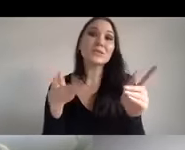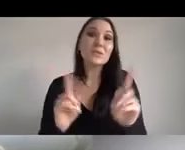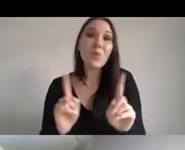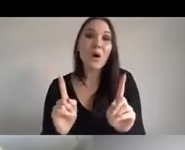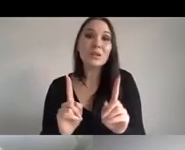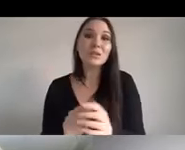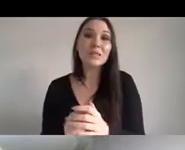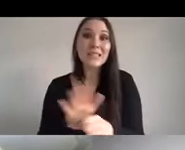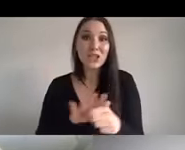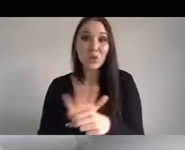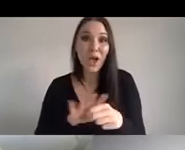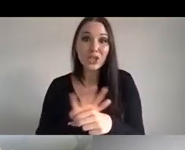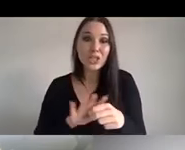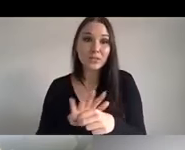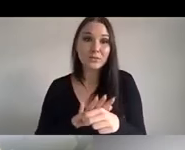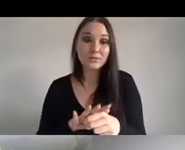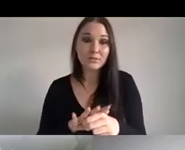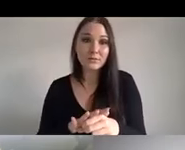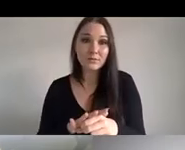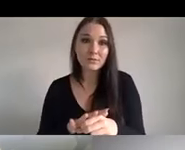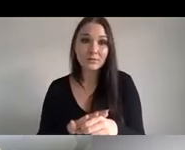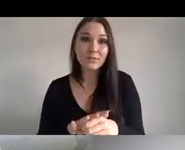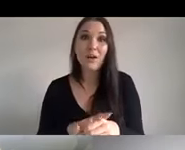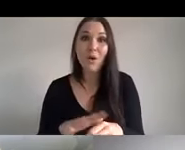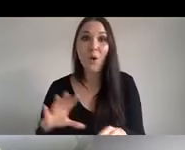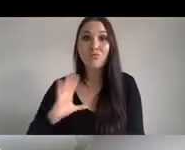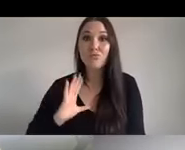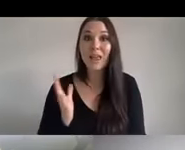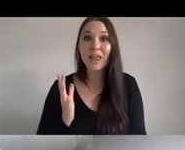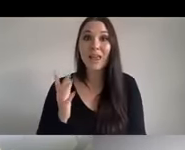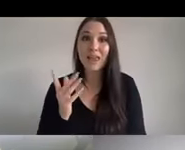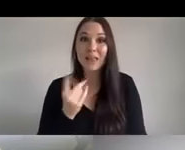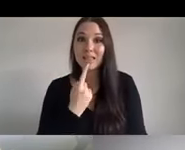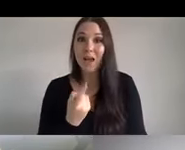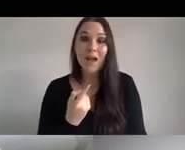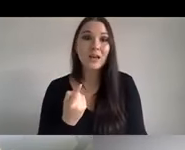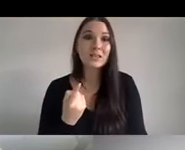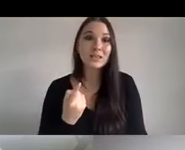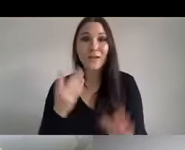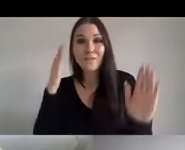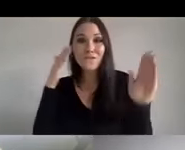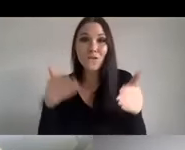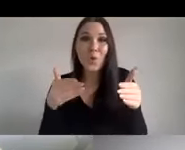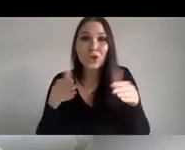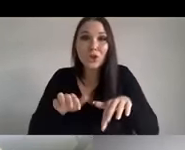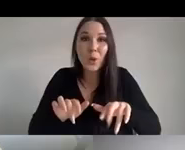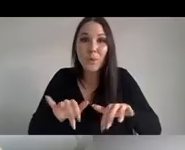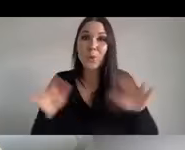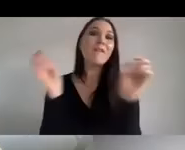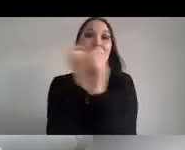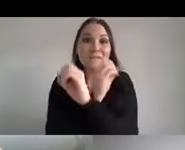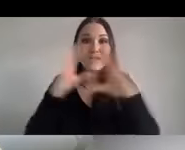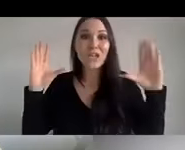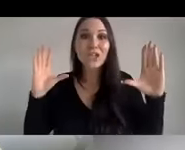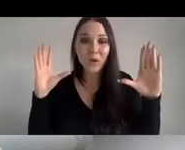situations that startups feel. One thing I've already mentioned is that, you know, companies are now starting to have a focus on computer vision. Some companies